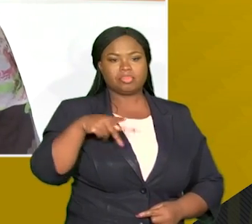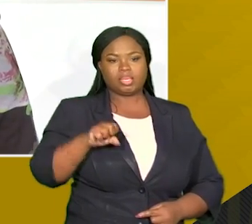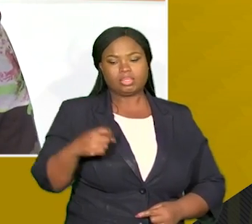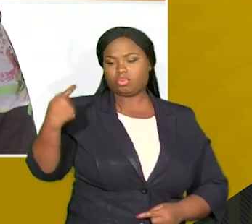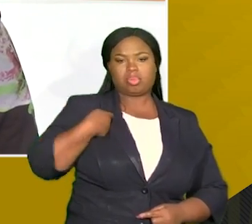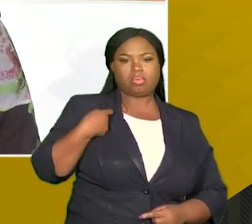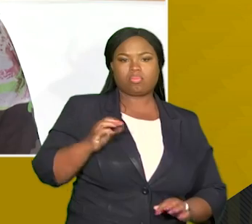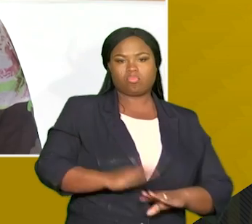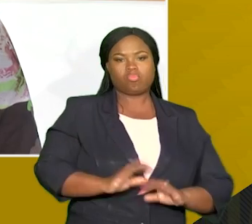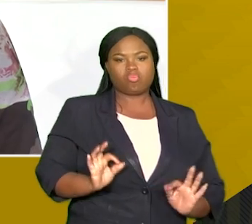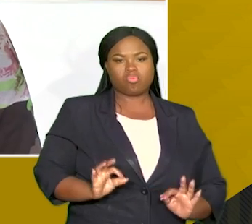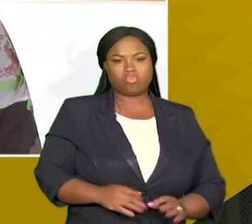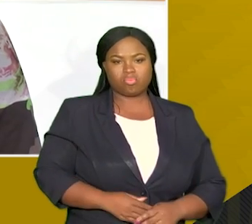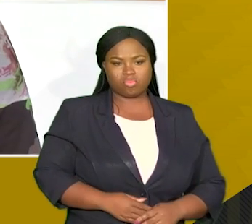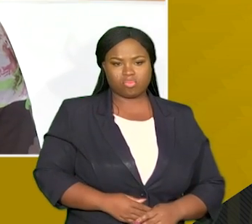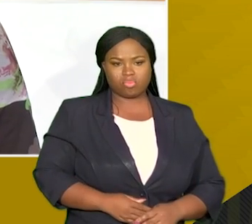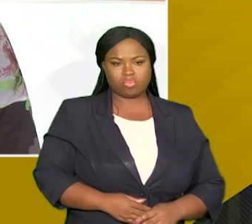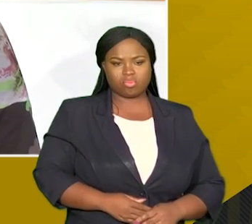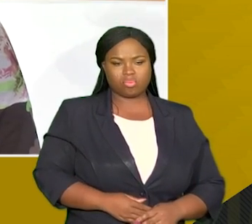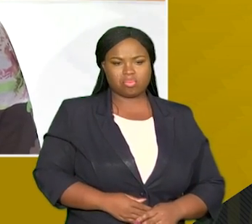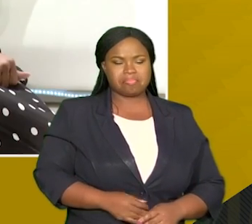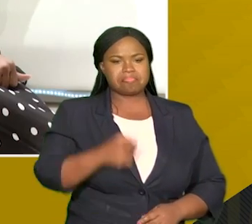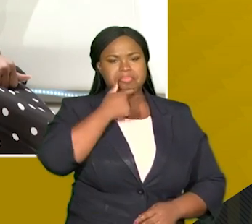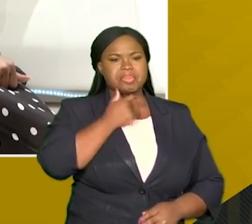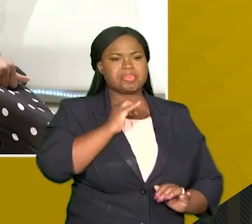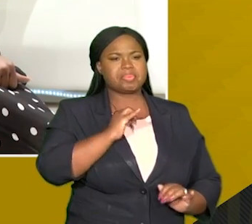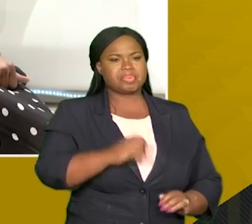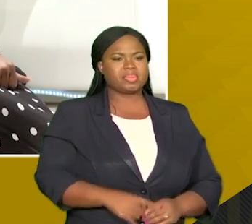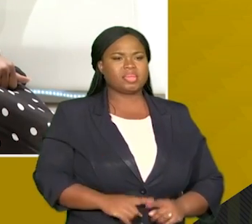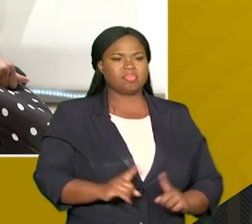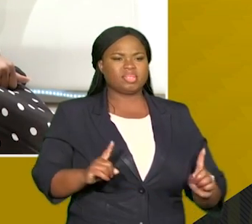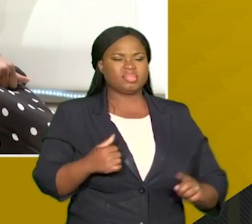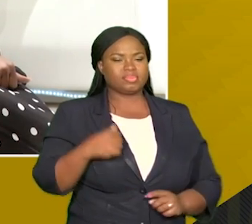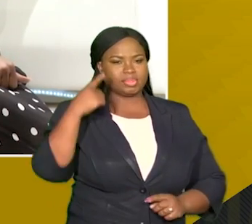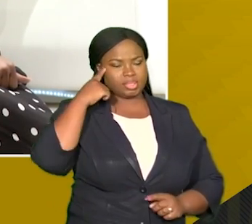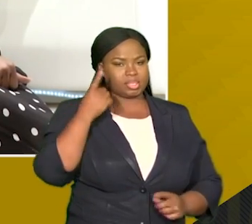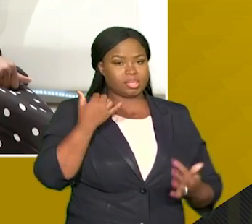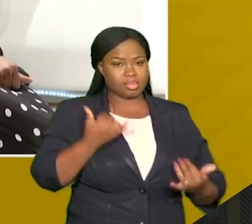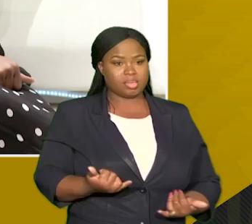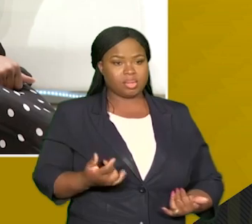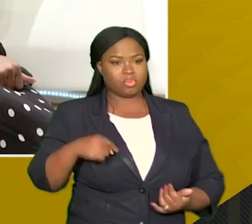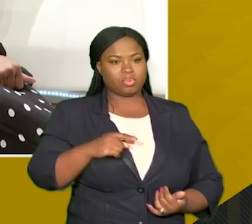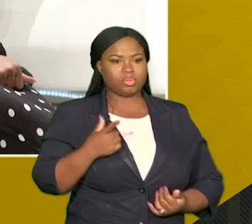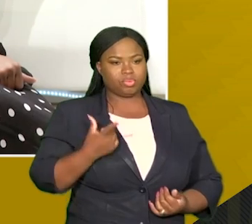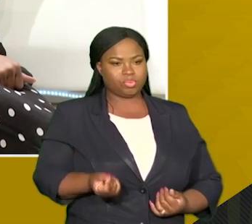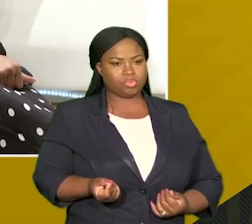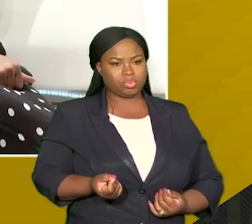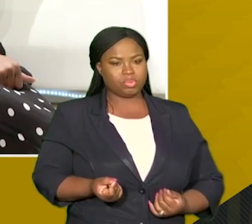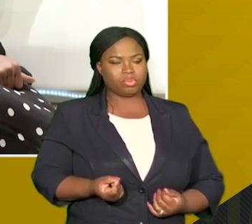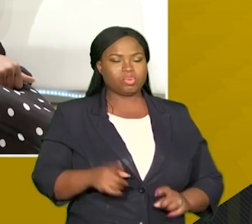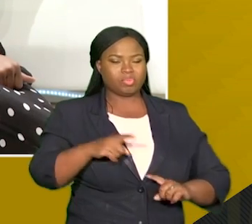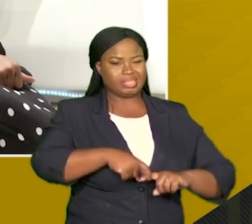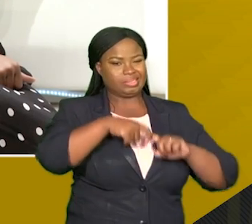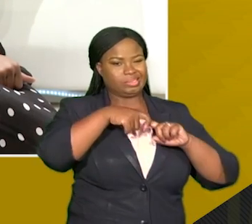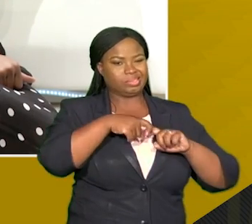not paying anymore. Okay. It's a very sad case, Brigadier. I think what we can do right now, we have to drop it here